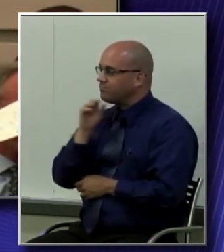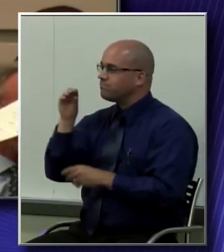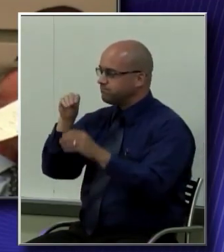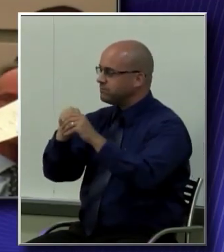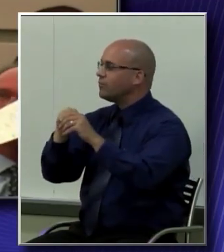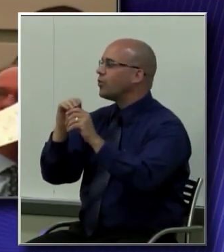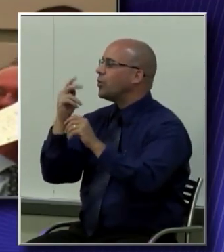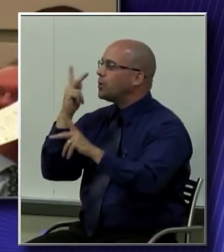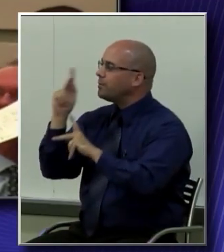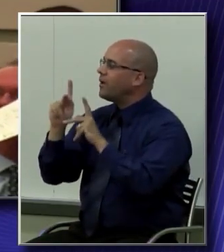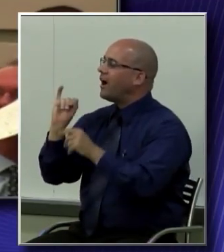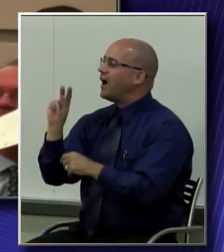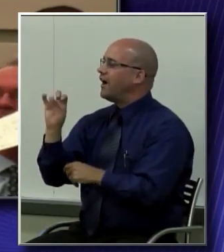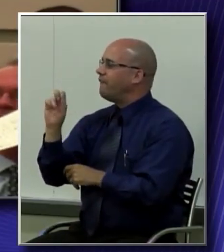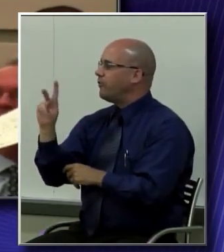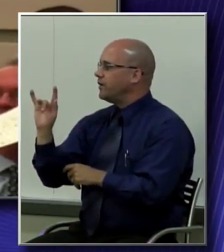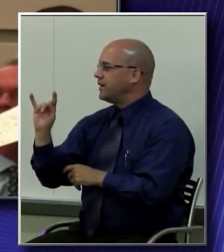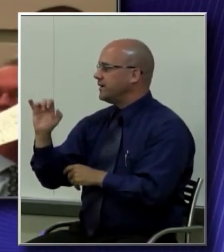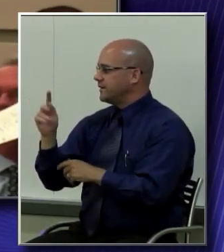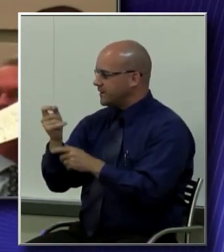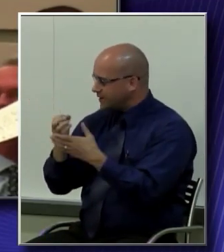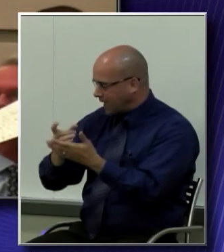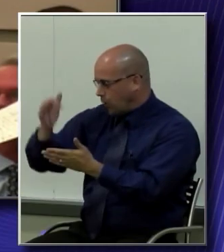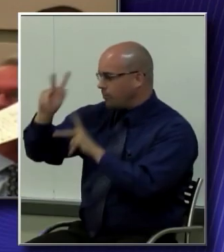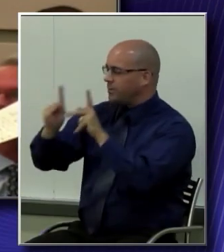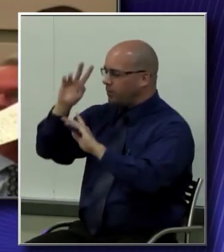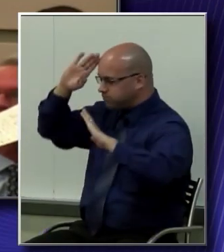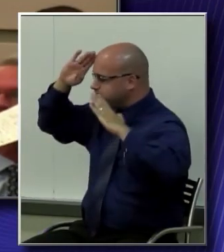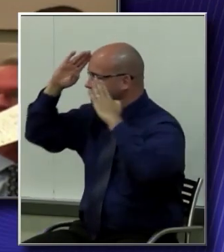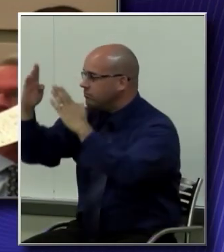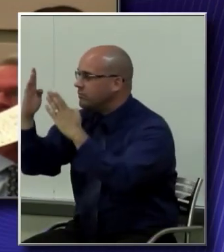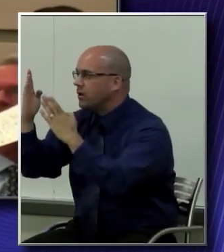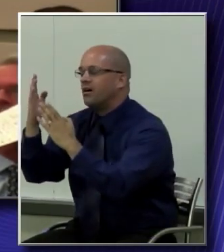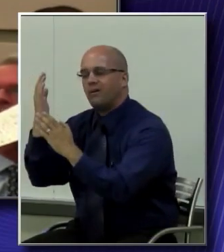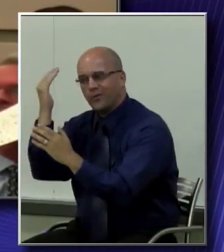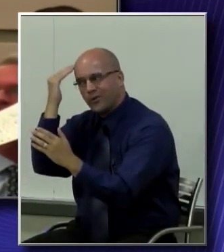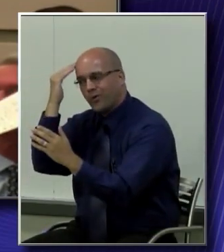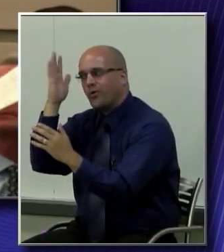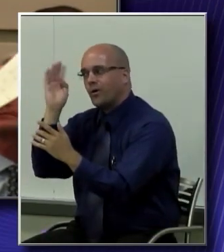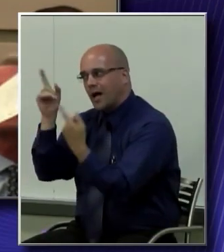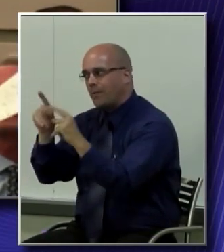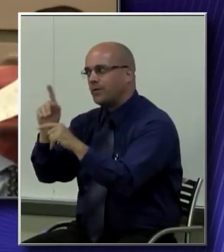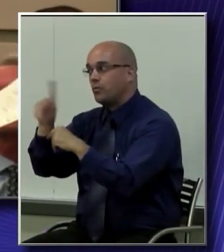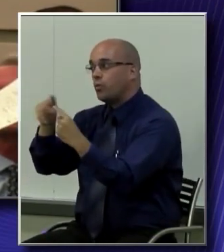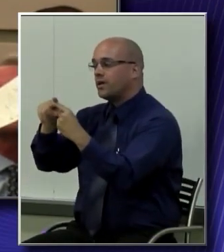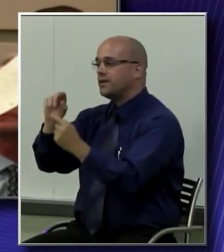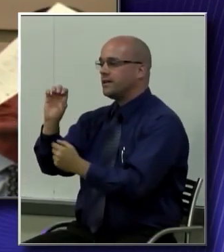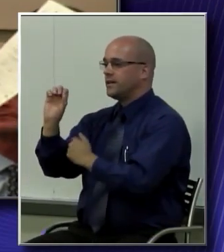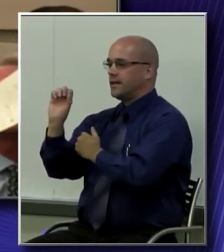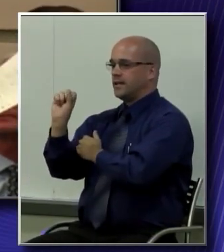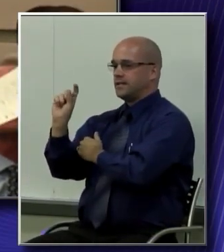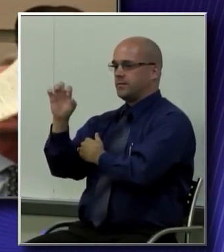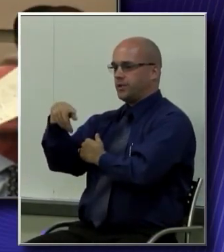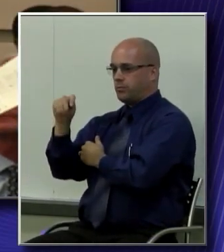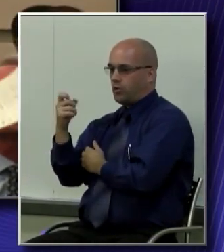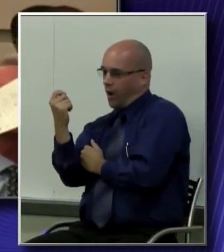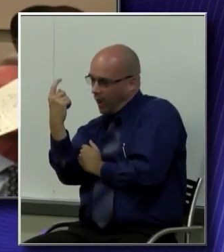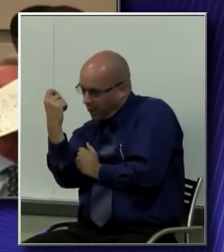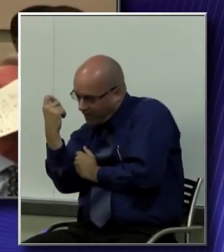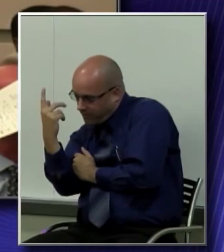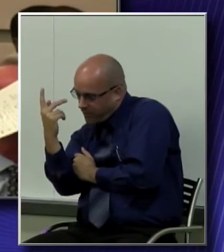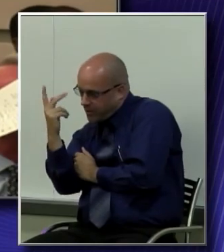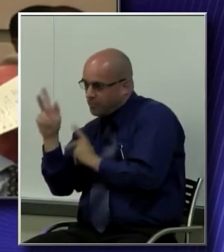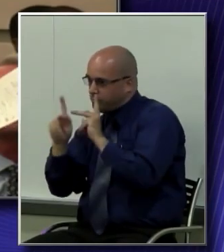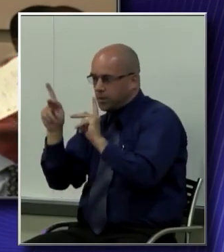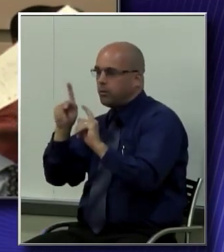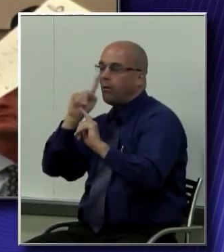least on September 10th of 2011, the very next day, that ivory tower